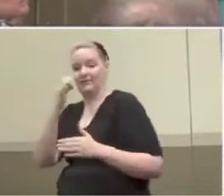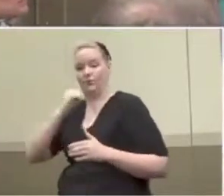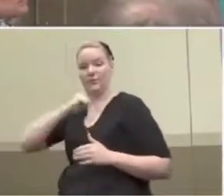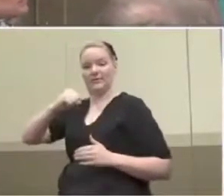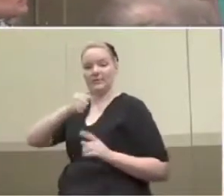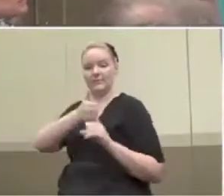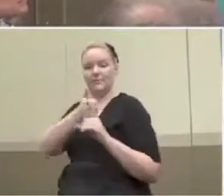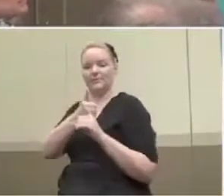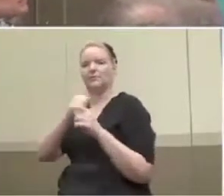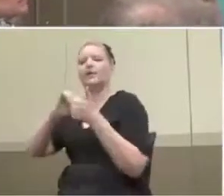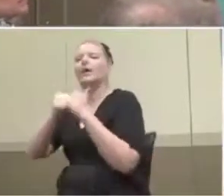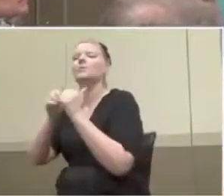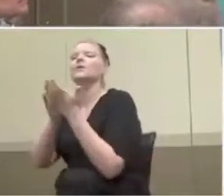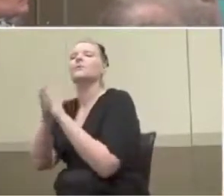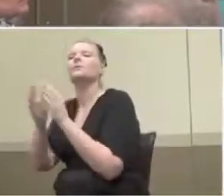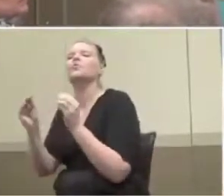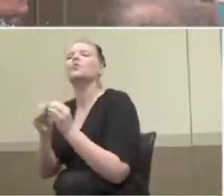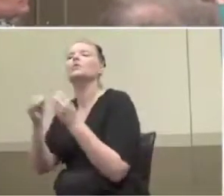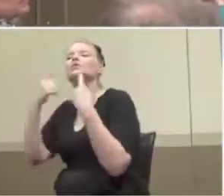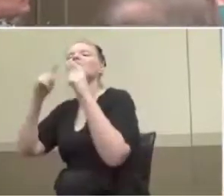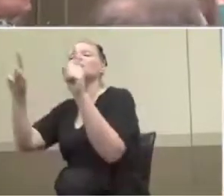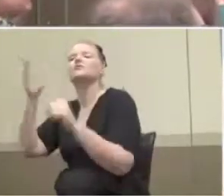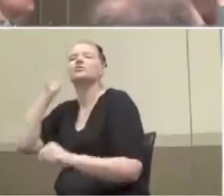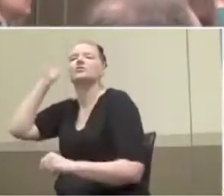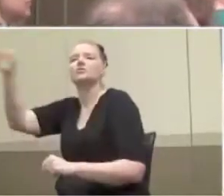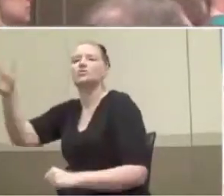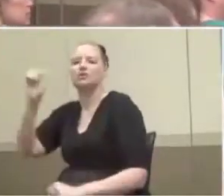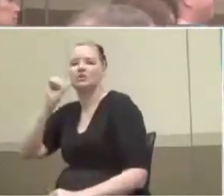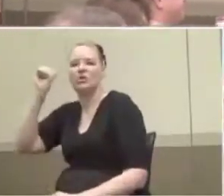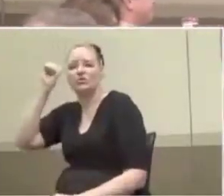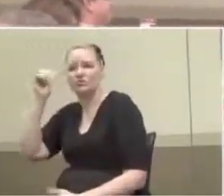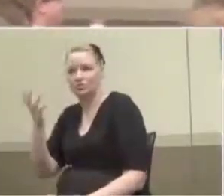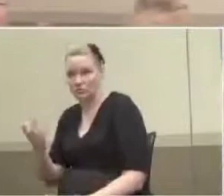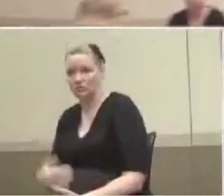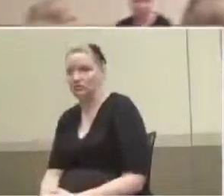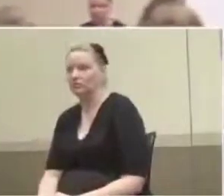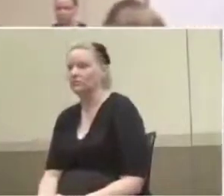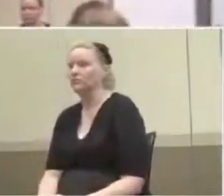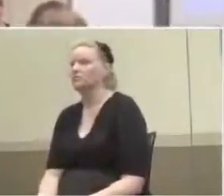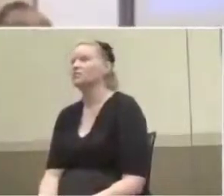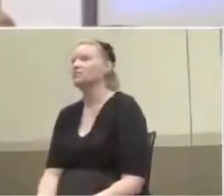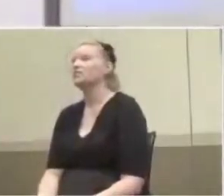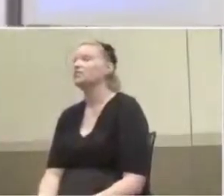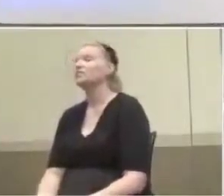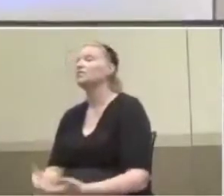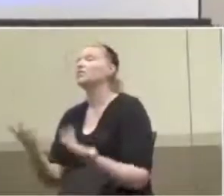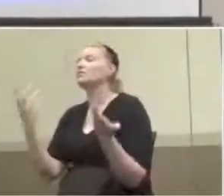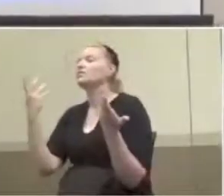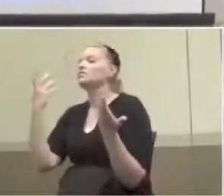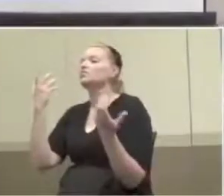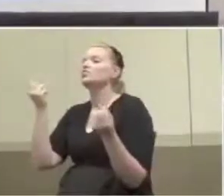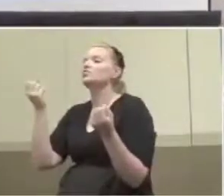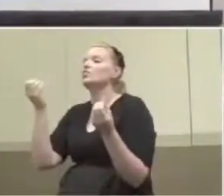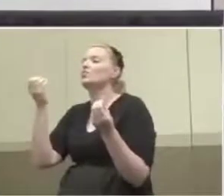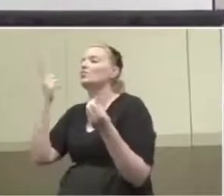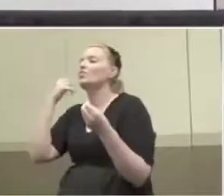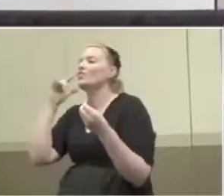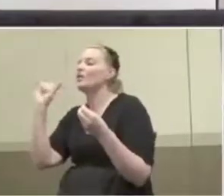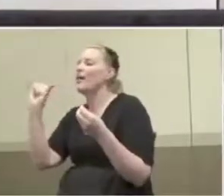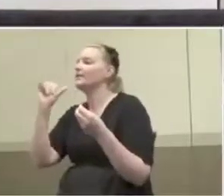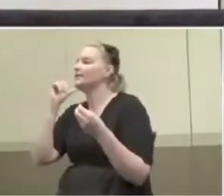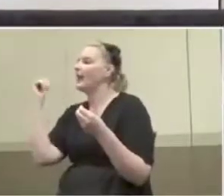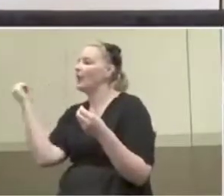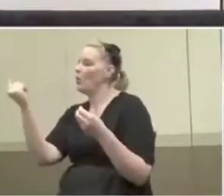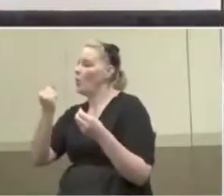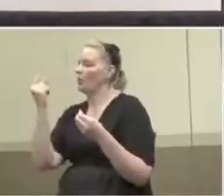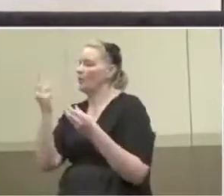their job to be successful in adulthood. So in regards to not just resolving the